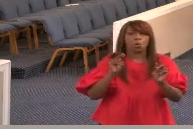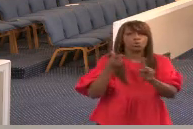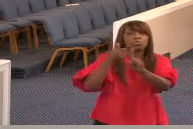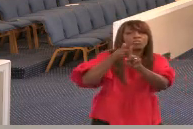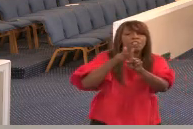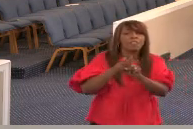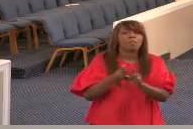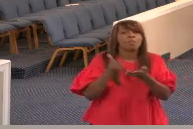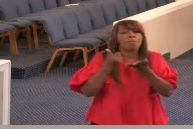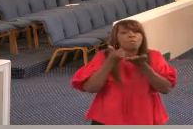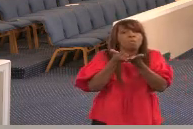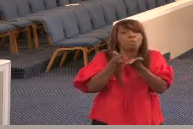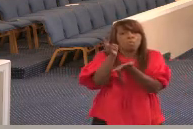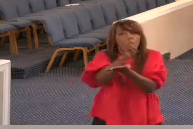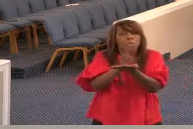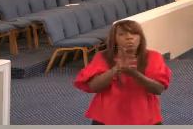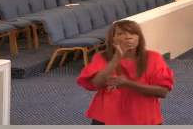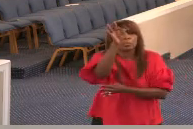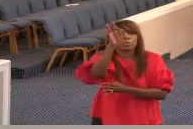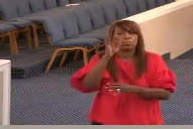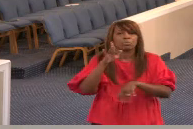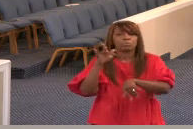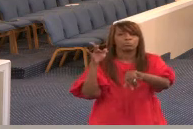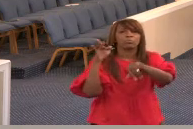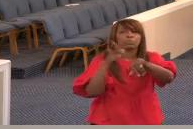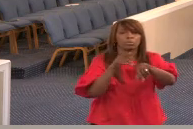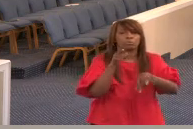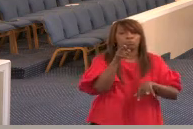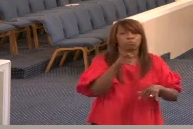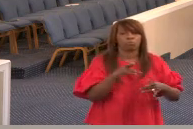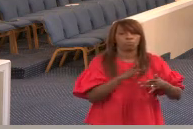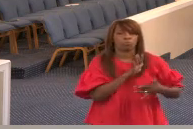May the Holy Spirit speak to you right where you are.